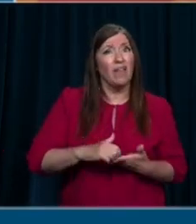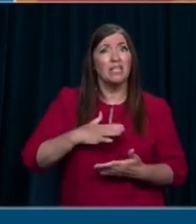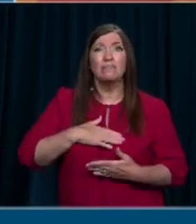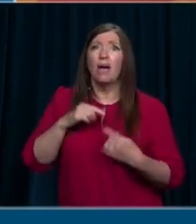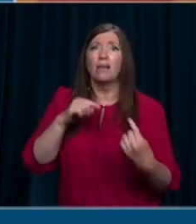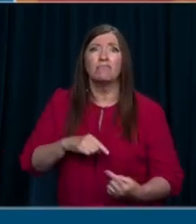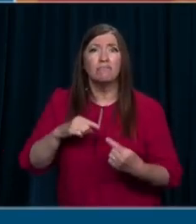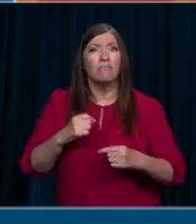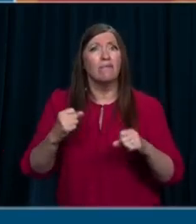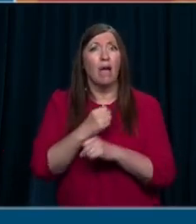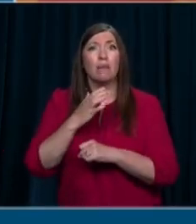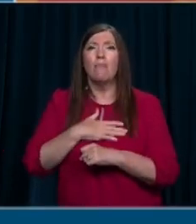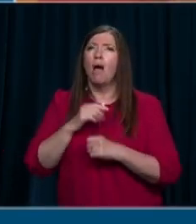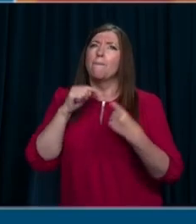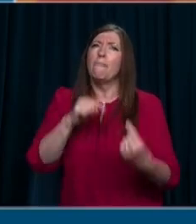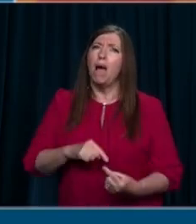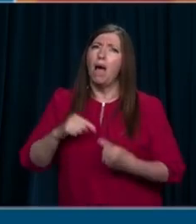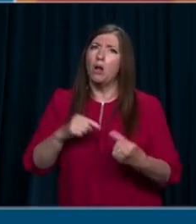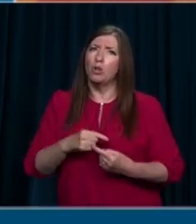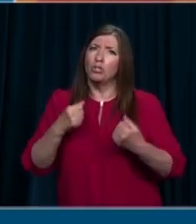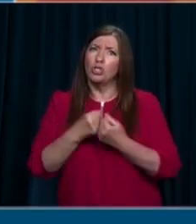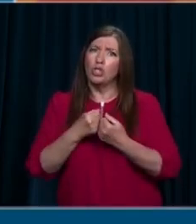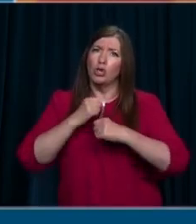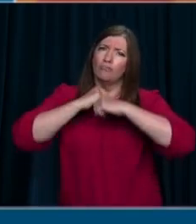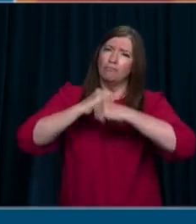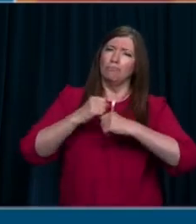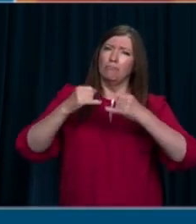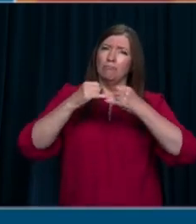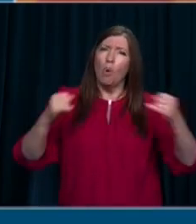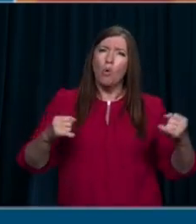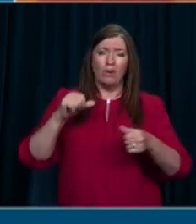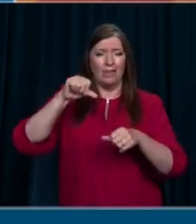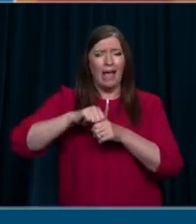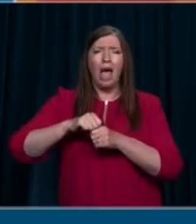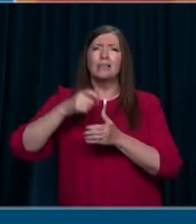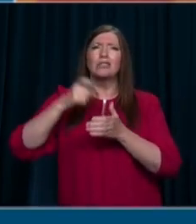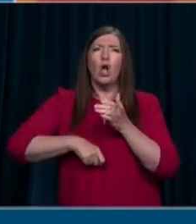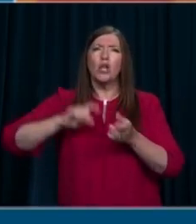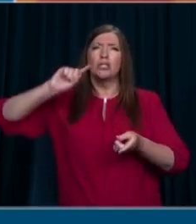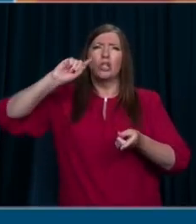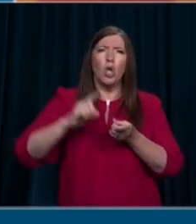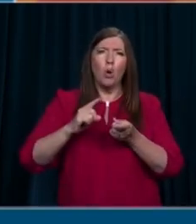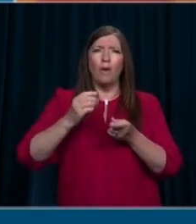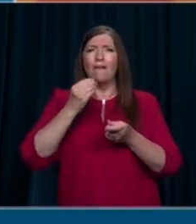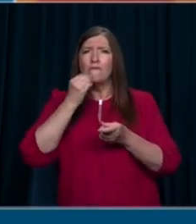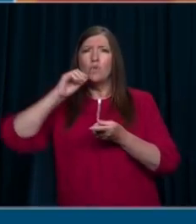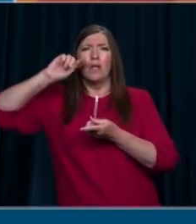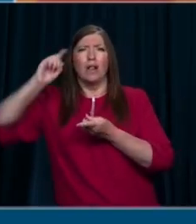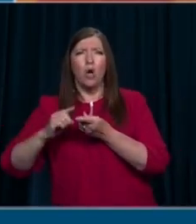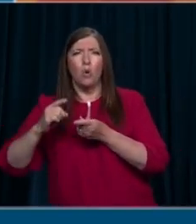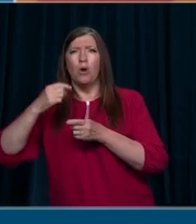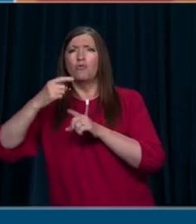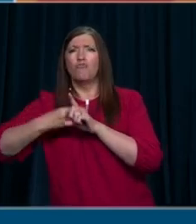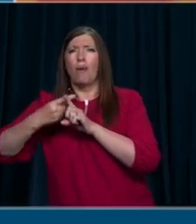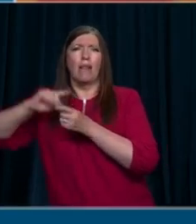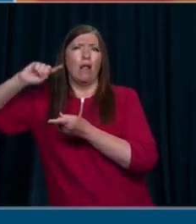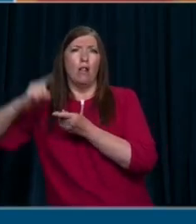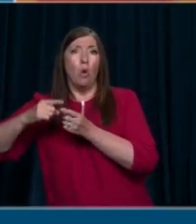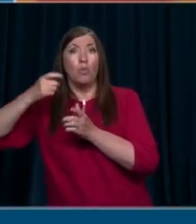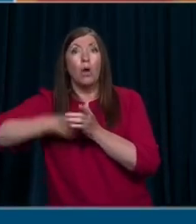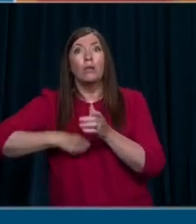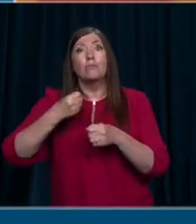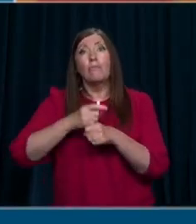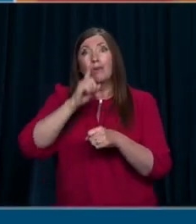secure the border, to lower the soaring cost of gas, food, and rent, and to ensure that your needs may